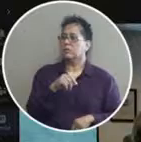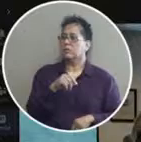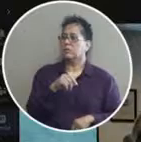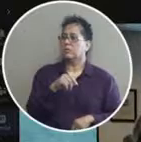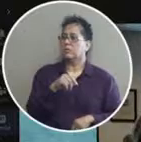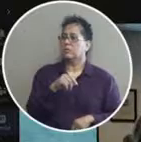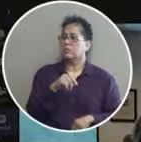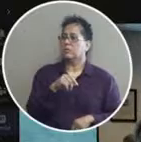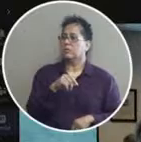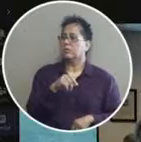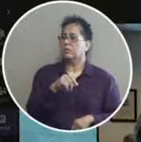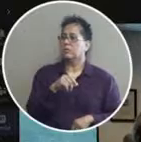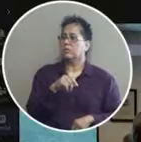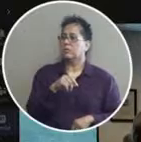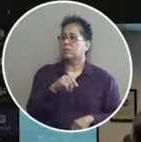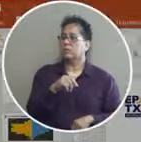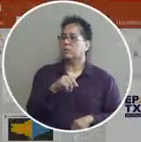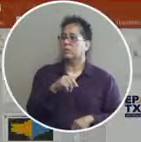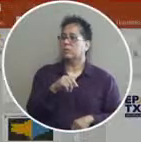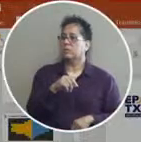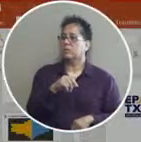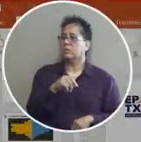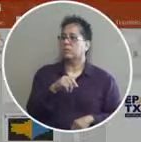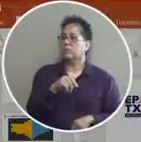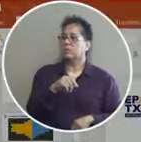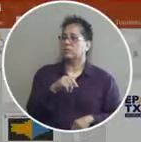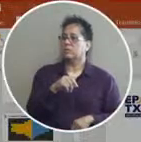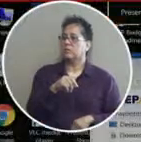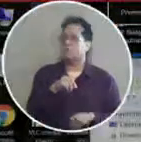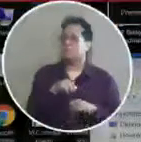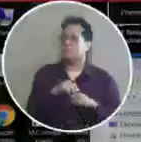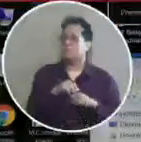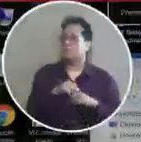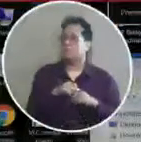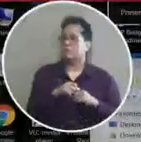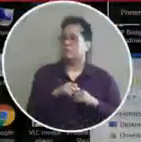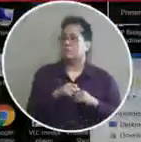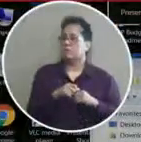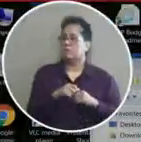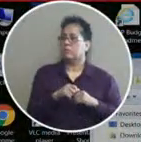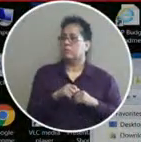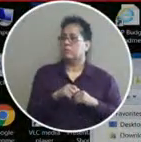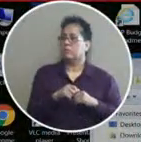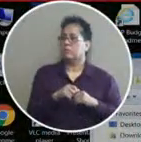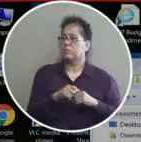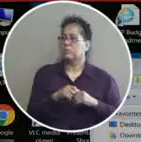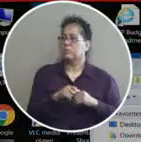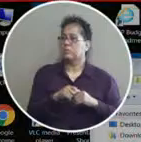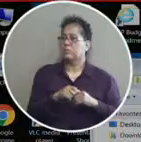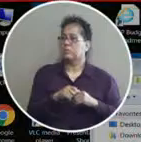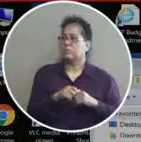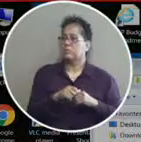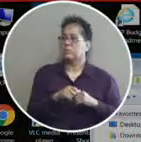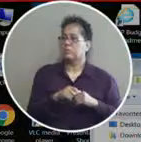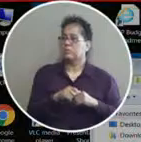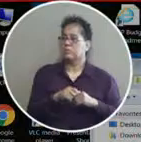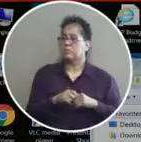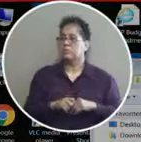Yeah. Yes, sir, I absolutely can. Thanks, Nicole. Sure.